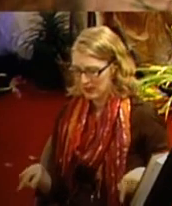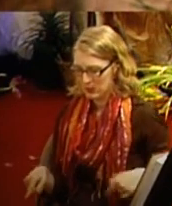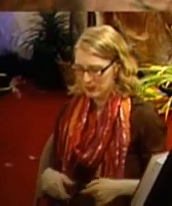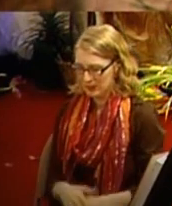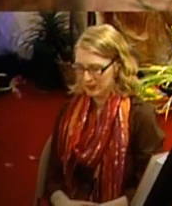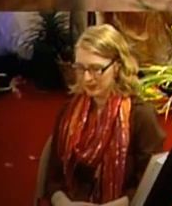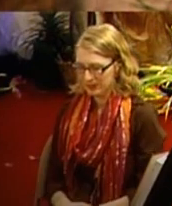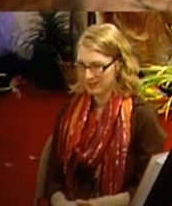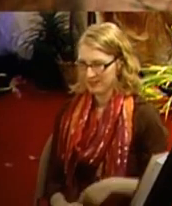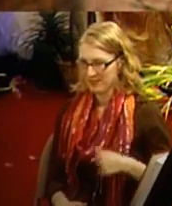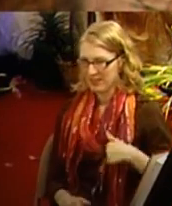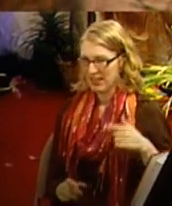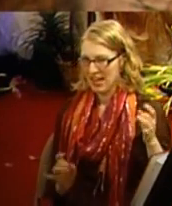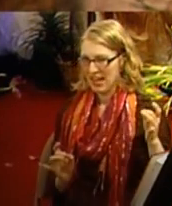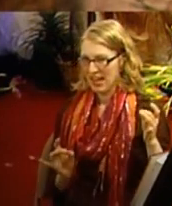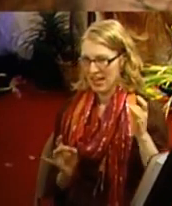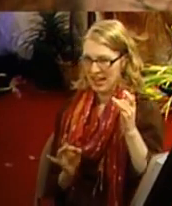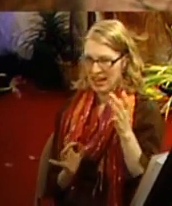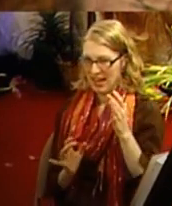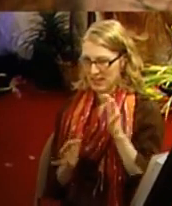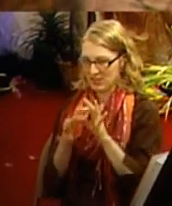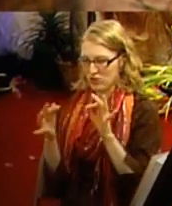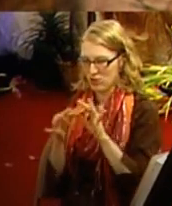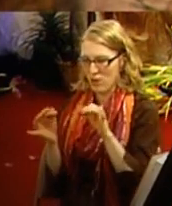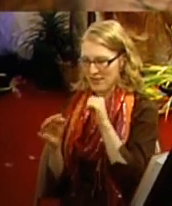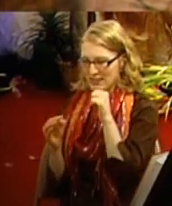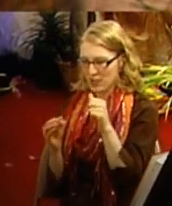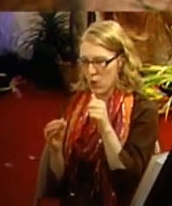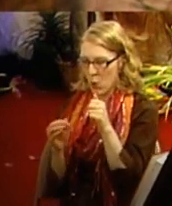I hate cliffhangers, don't you?